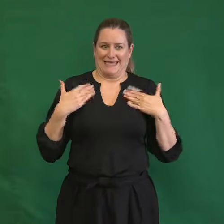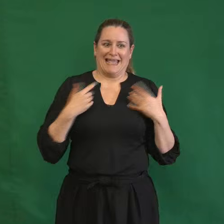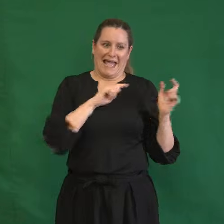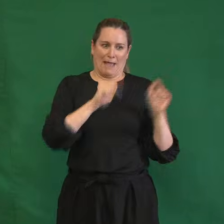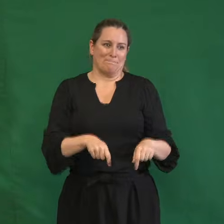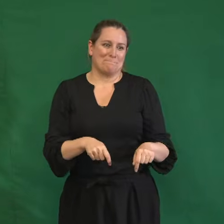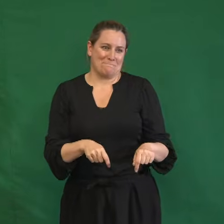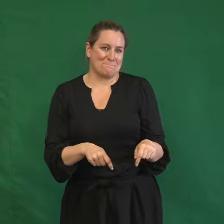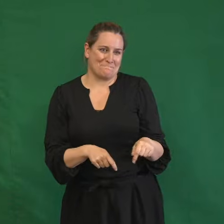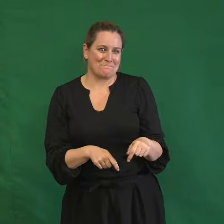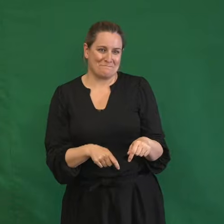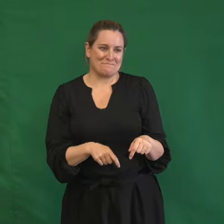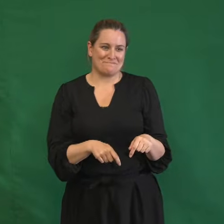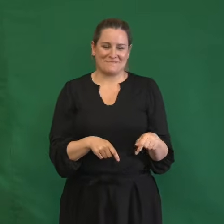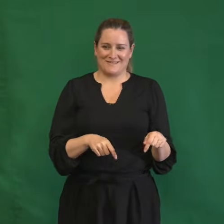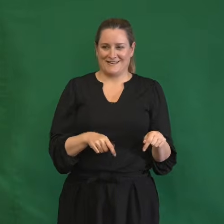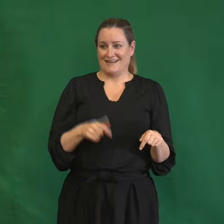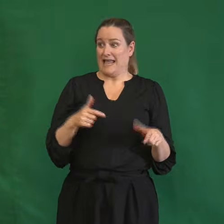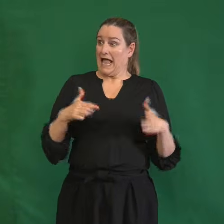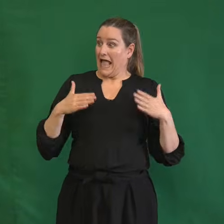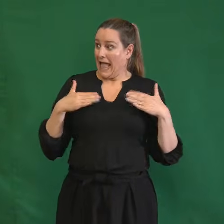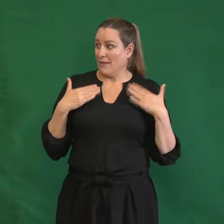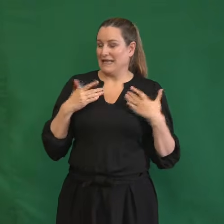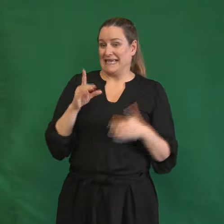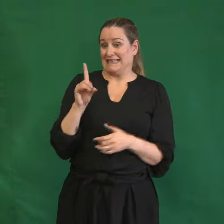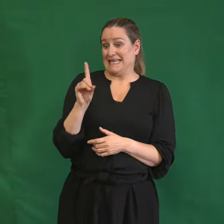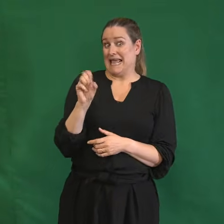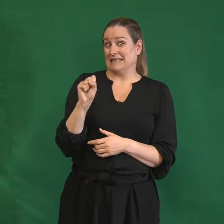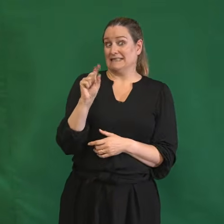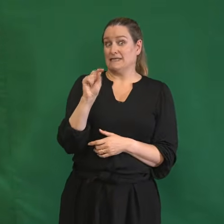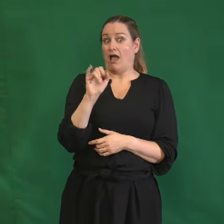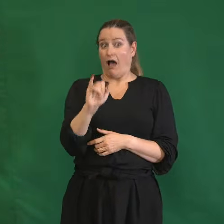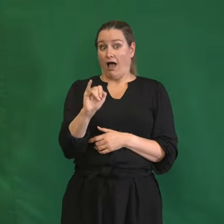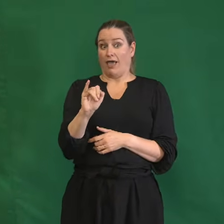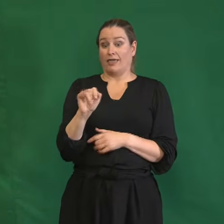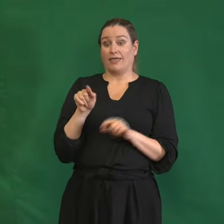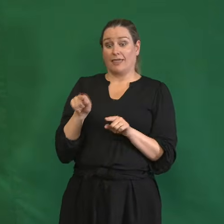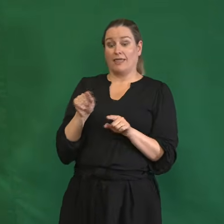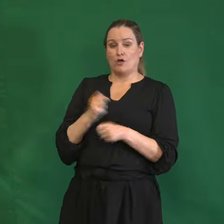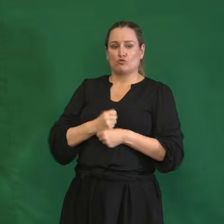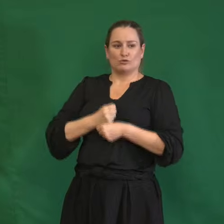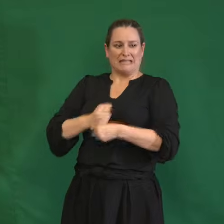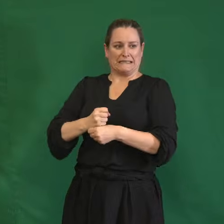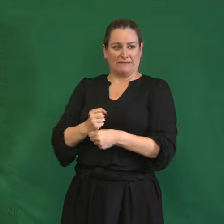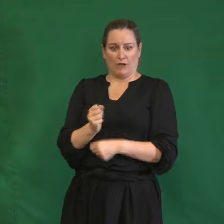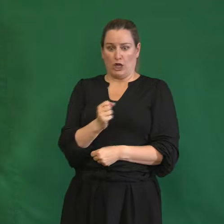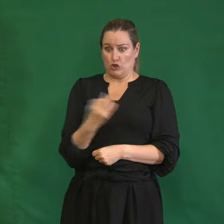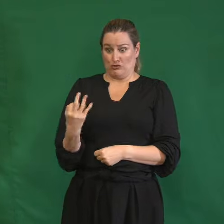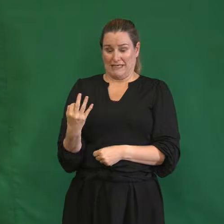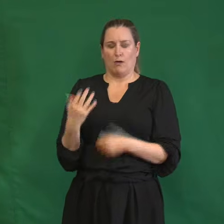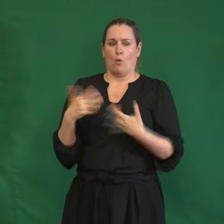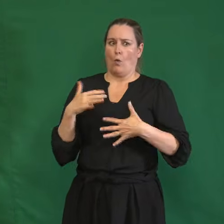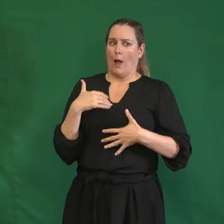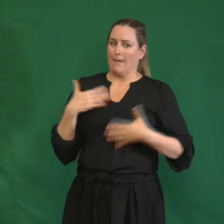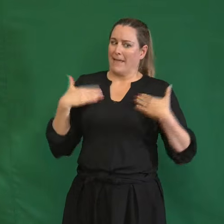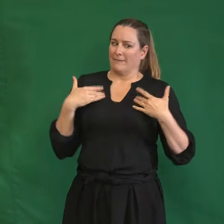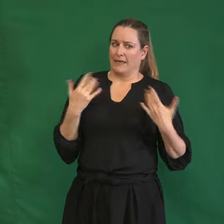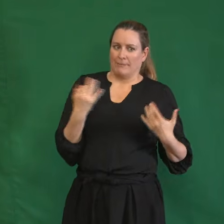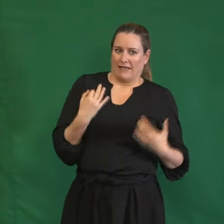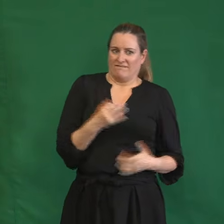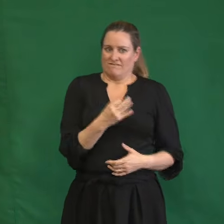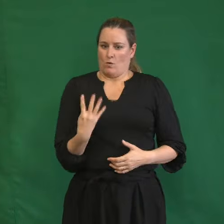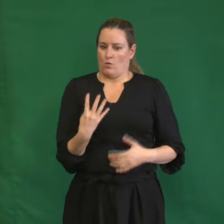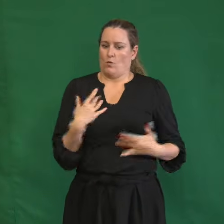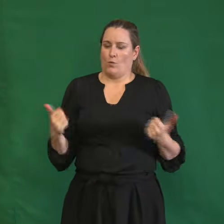missed our delegation from DSTI. There has been an amazing engagement today, and I would like